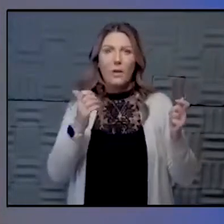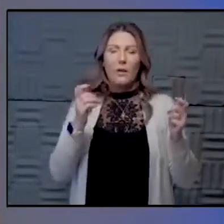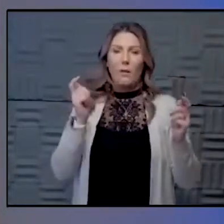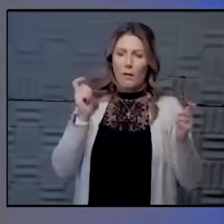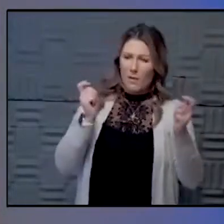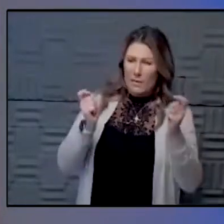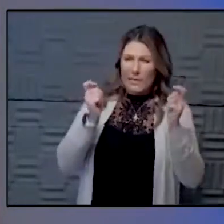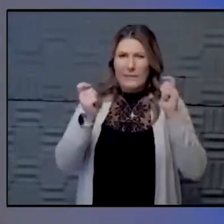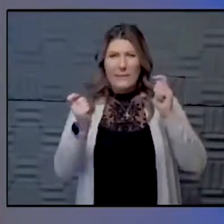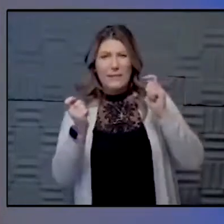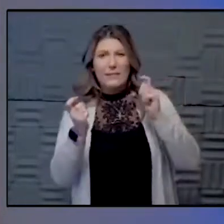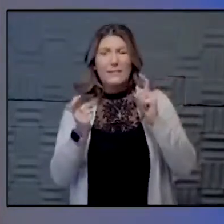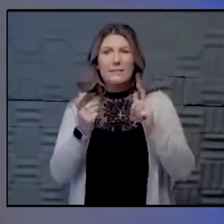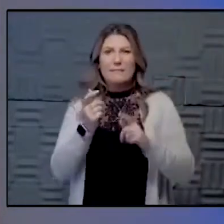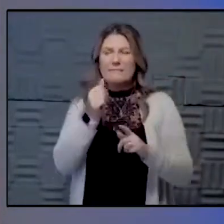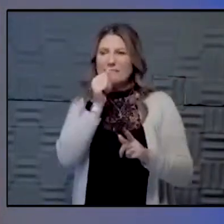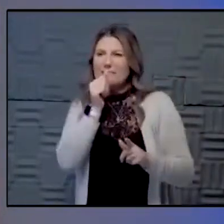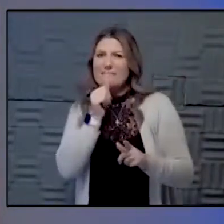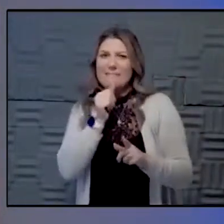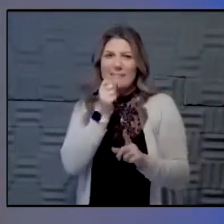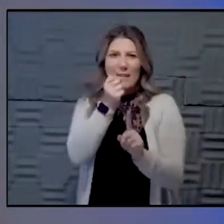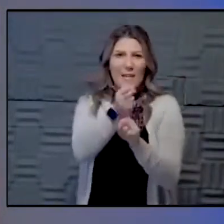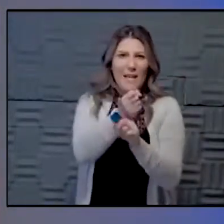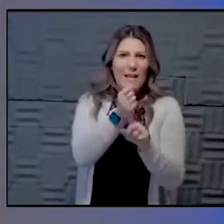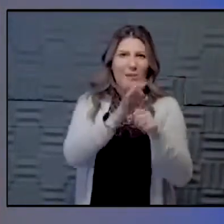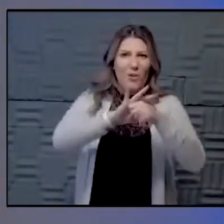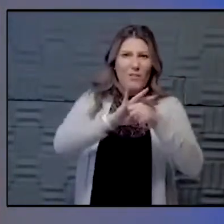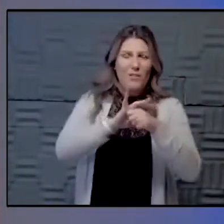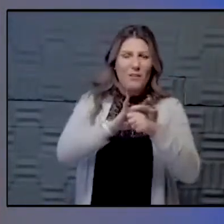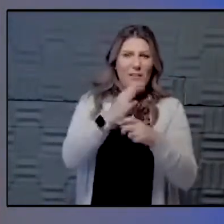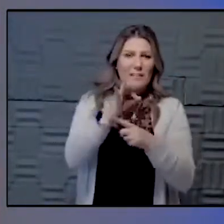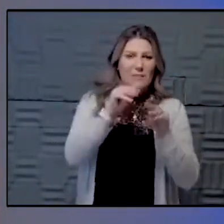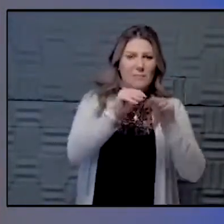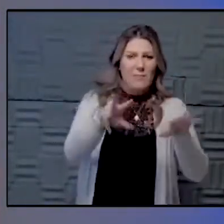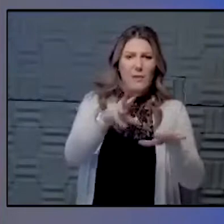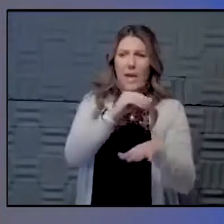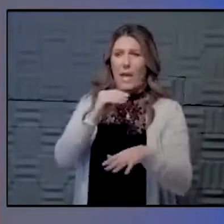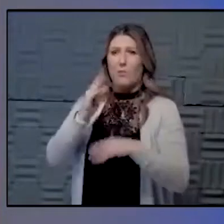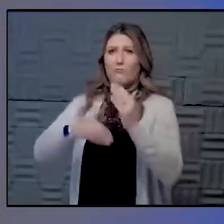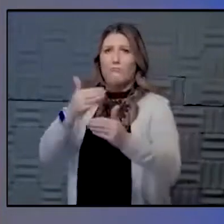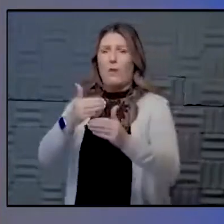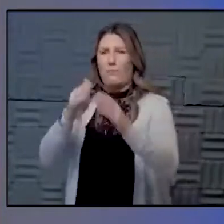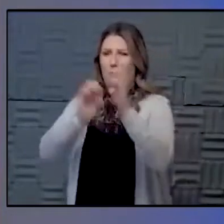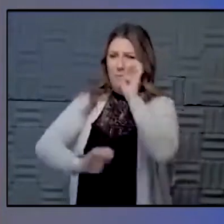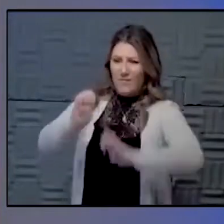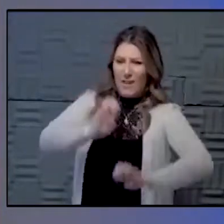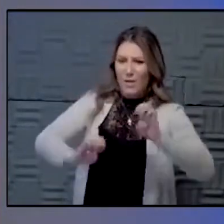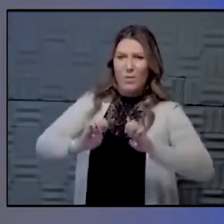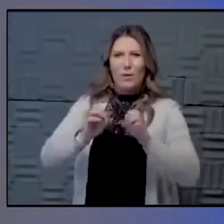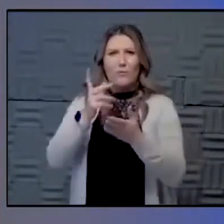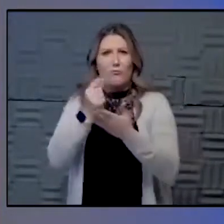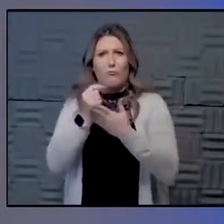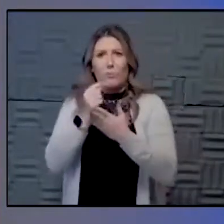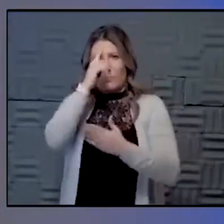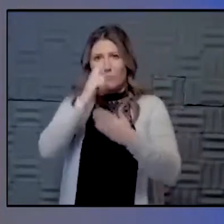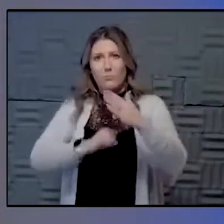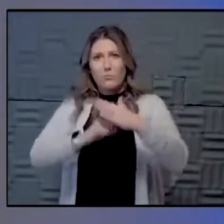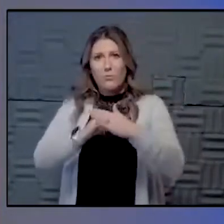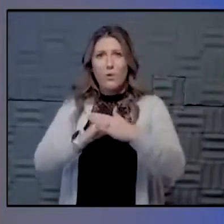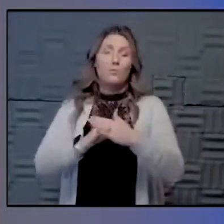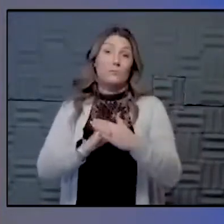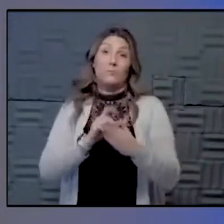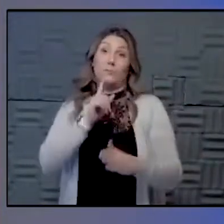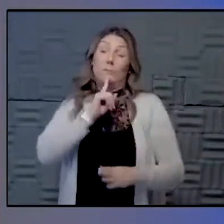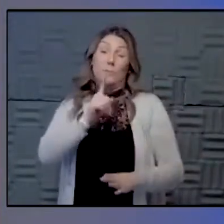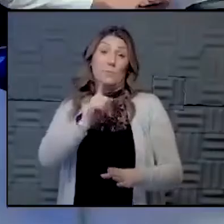try and, deal with the pandemic, yet still keeping the importance of rapidly evaluating and treating strokes at the